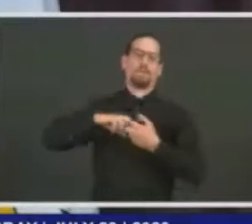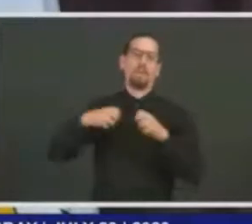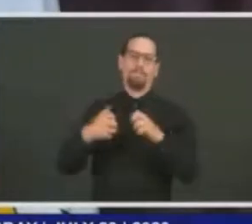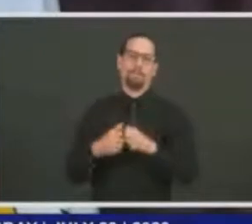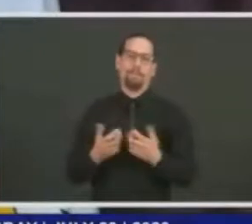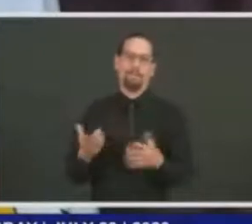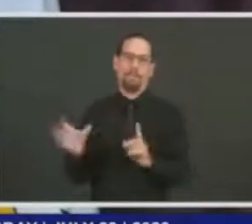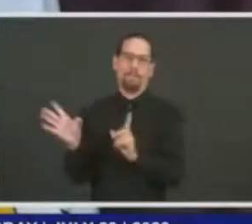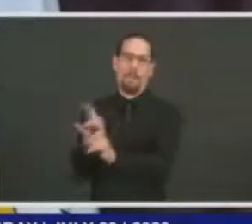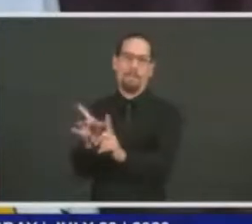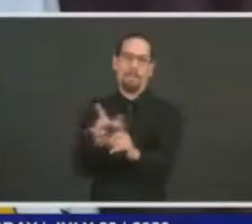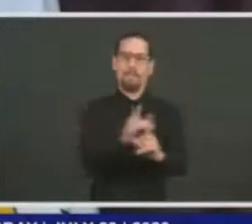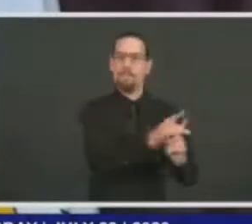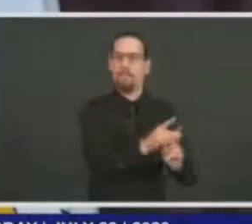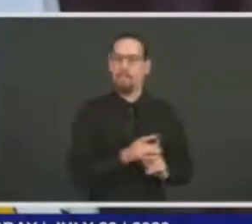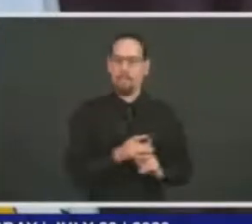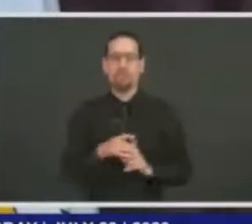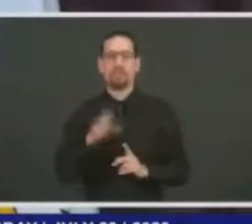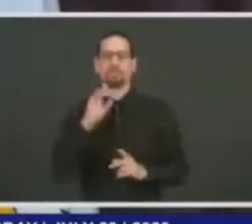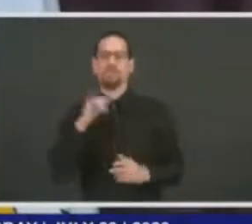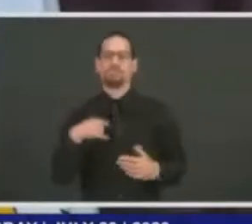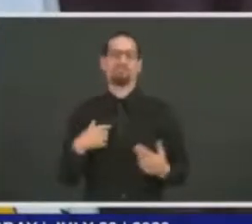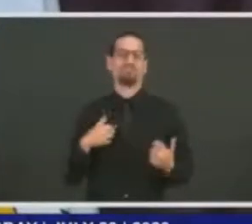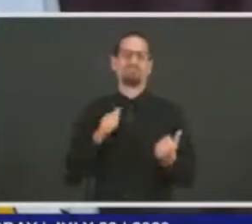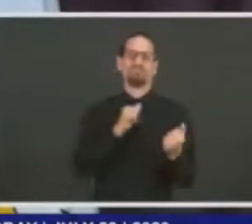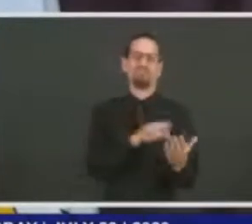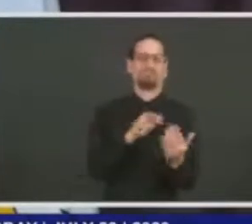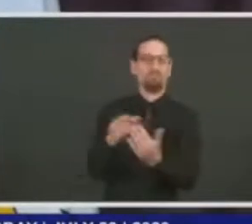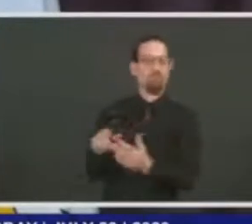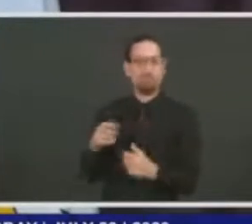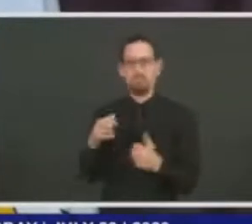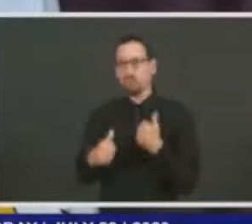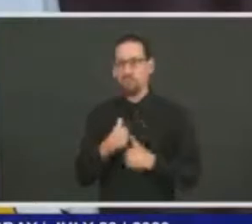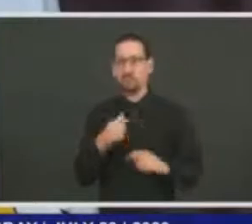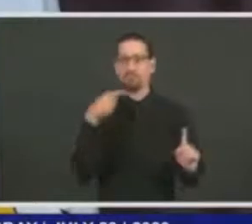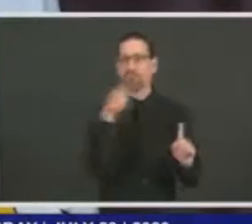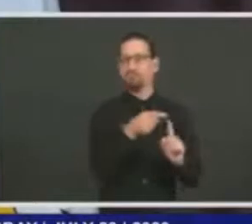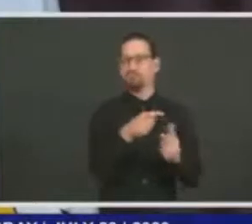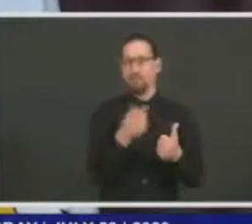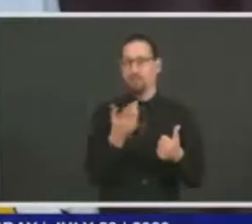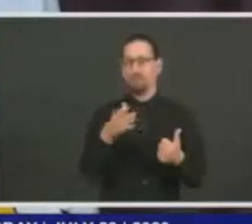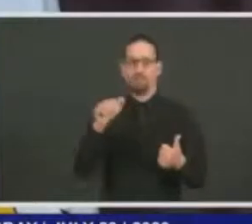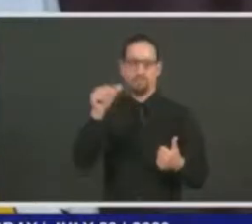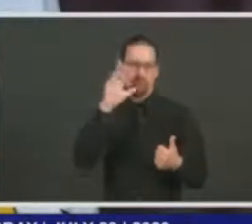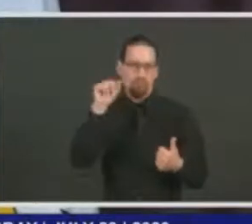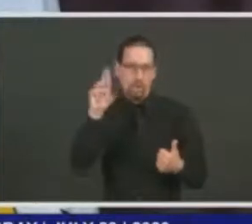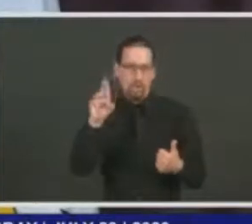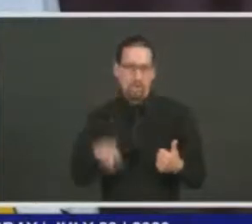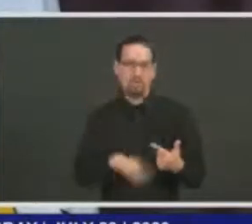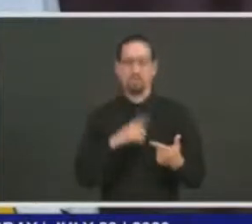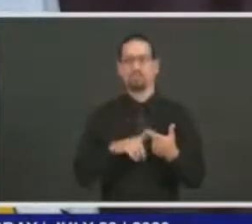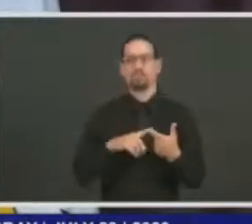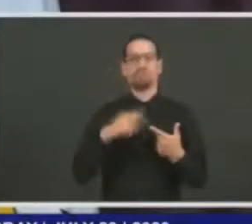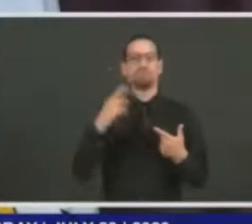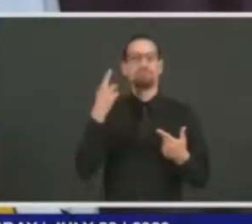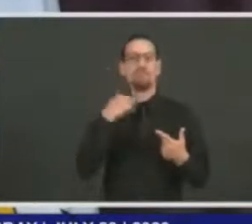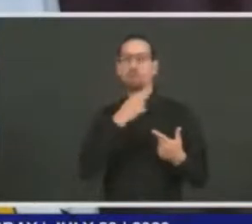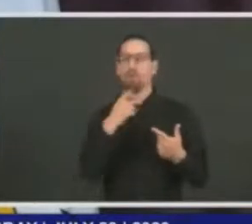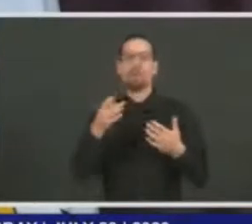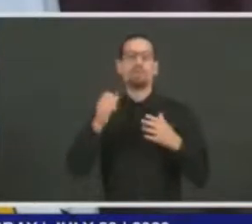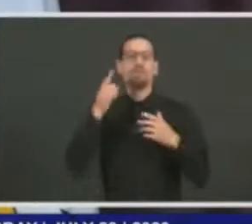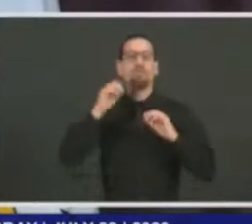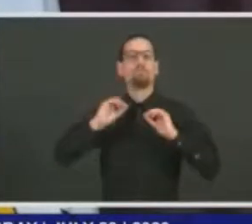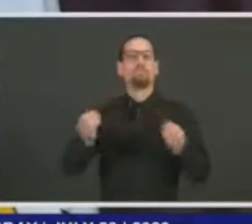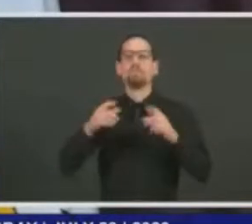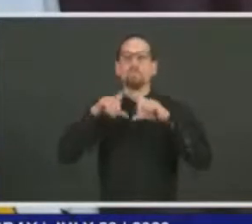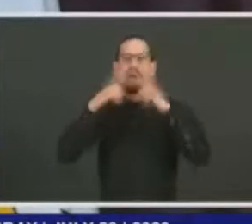gatherings at bars and restaurants where people are congregating together, not wearing masks, through the compliance orders that